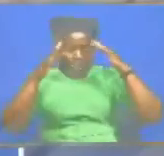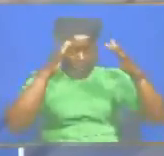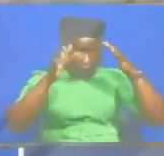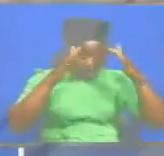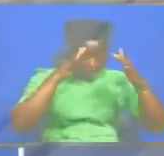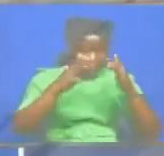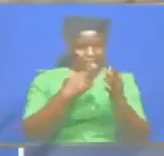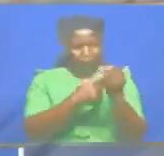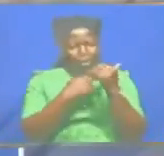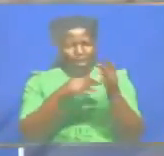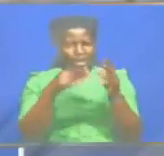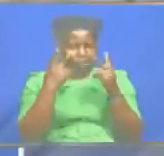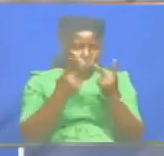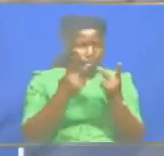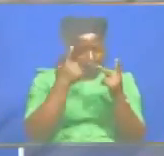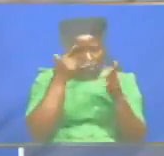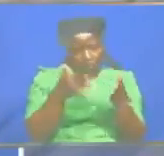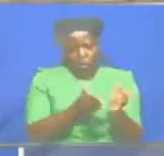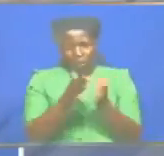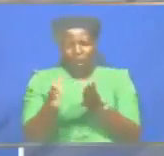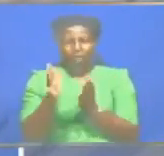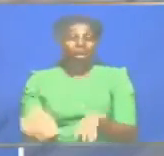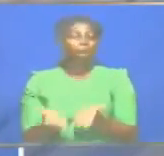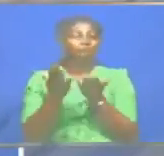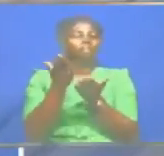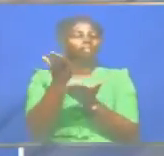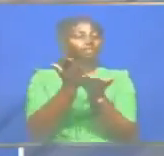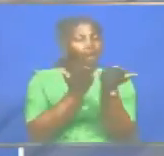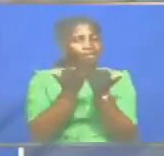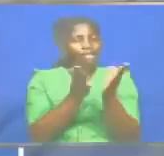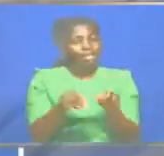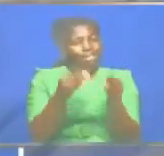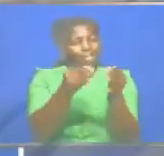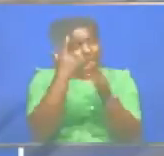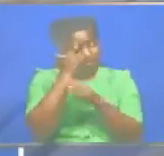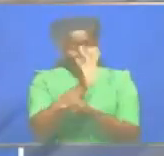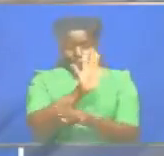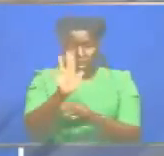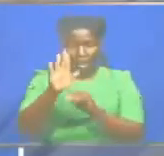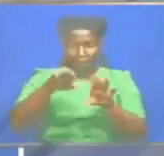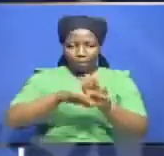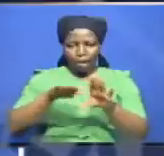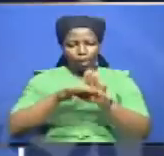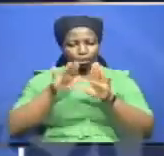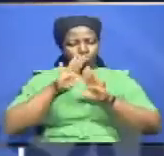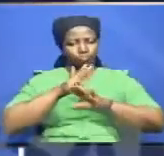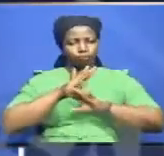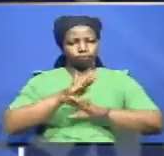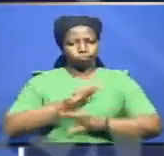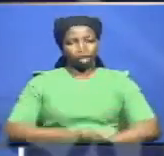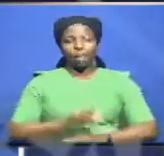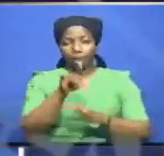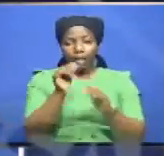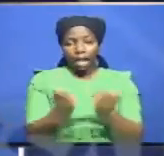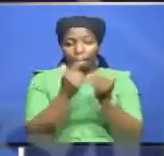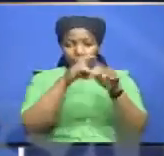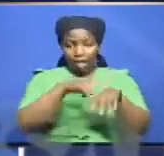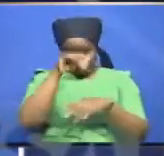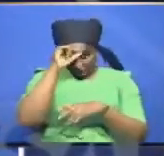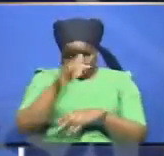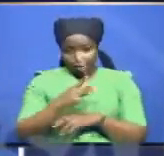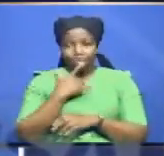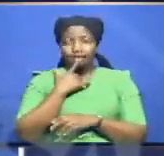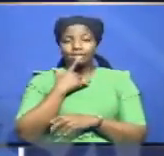for ways to improve service provision for their member satisfaction. This, as the government says, policies